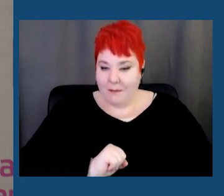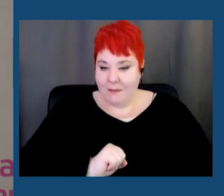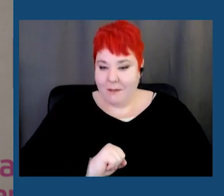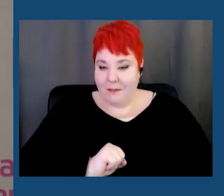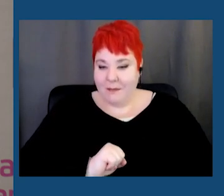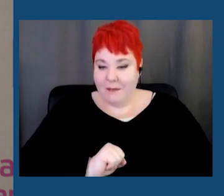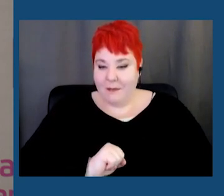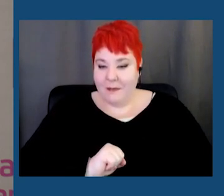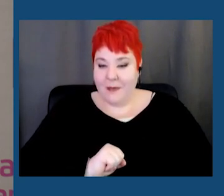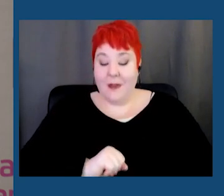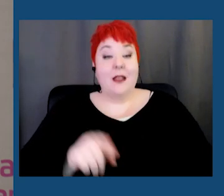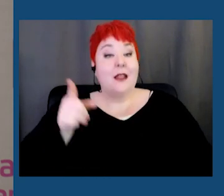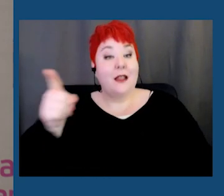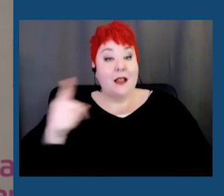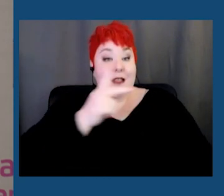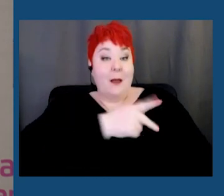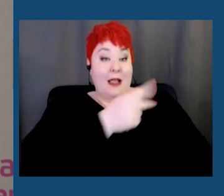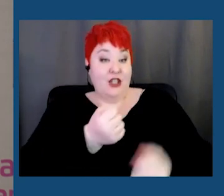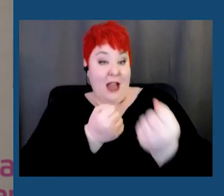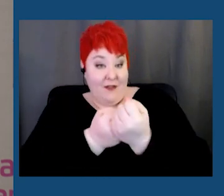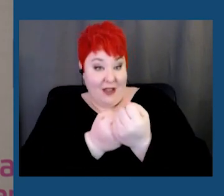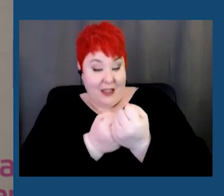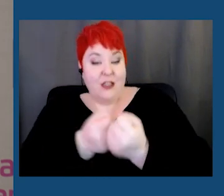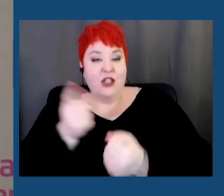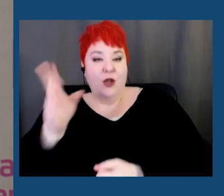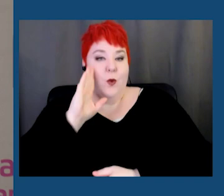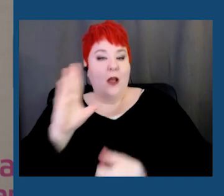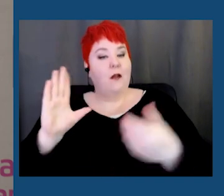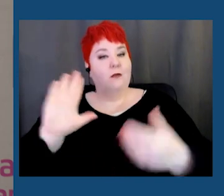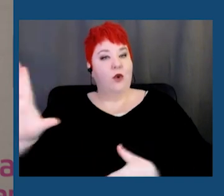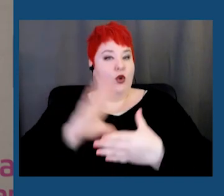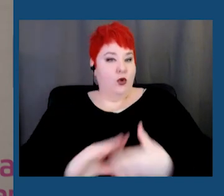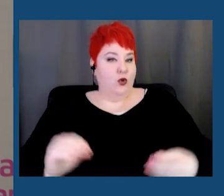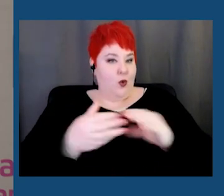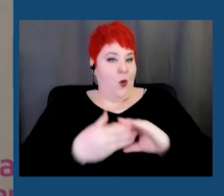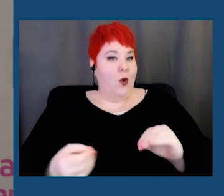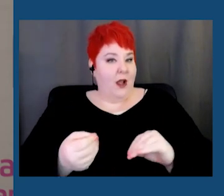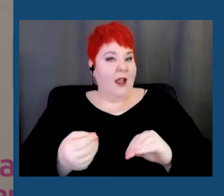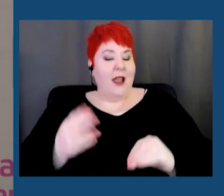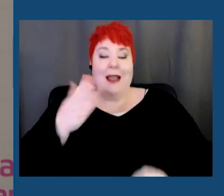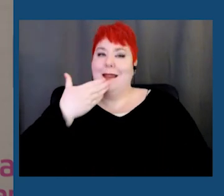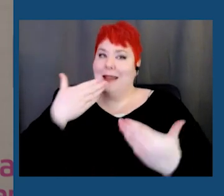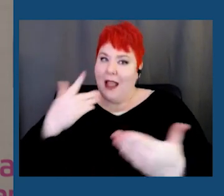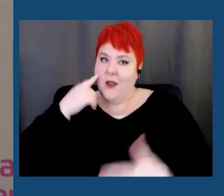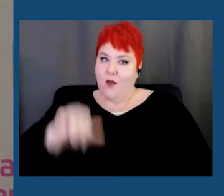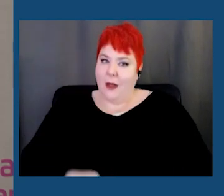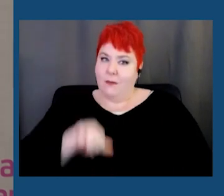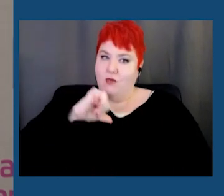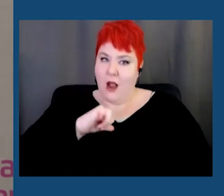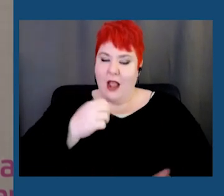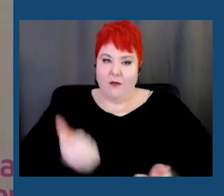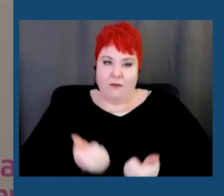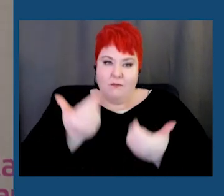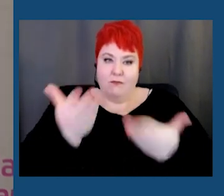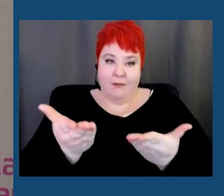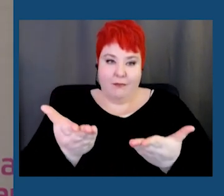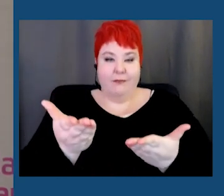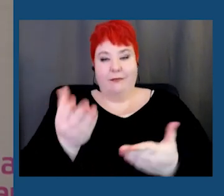who is a patient advocate. She's going to tell our story. Thank you so much for being brave enough to come forward, and thank you for being here.